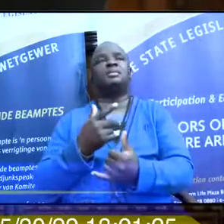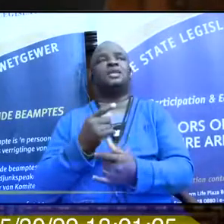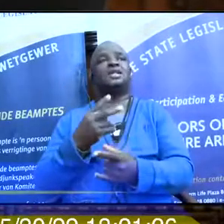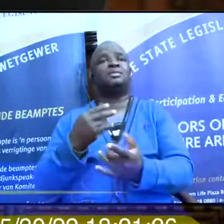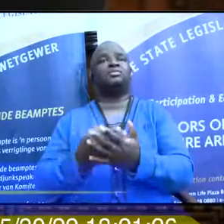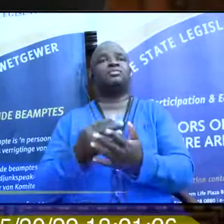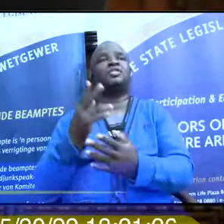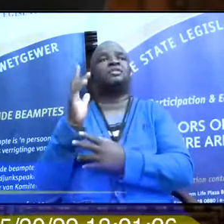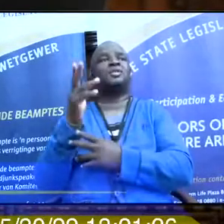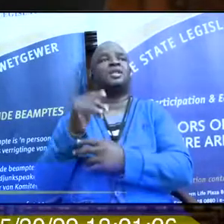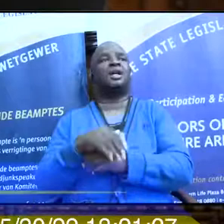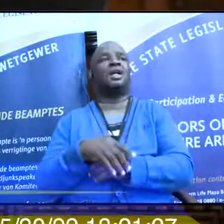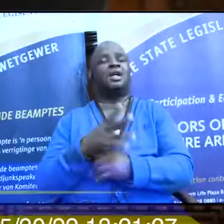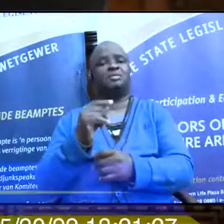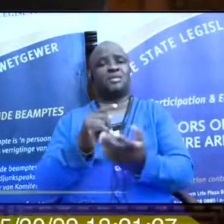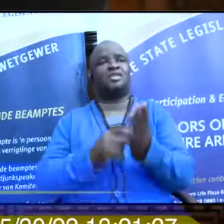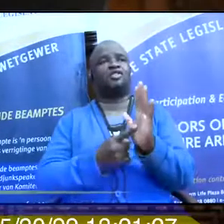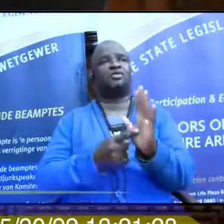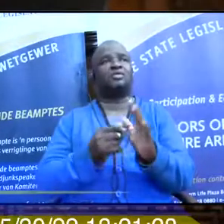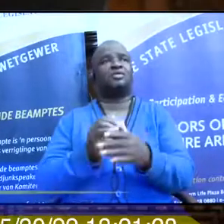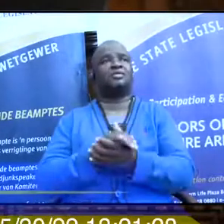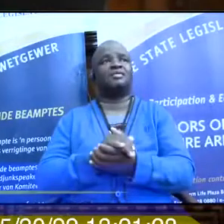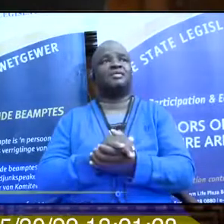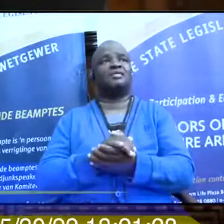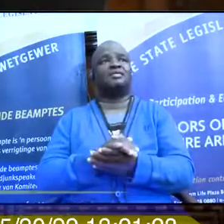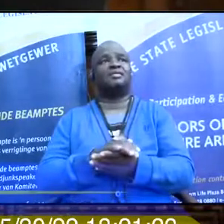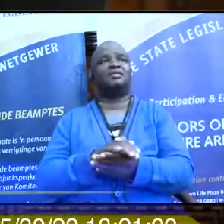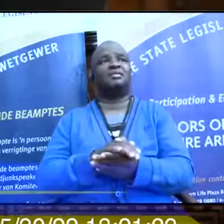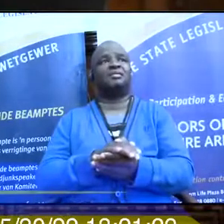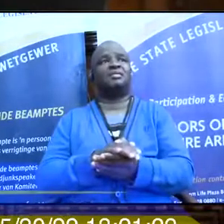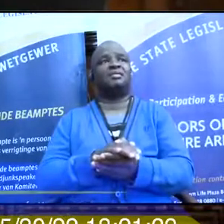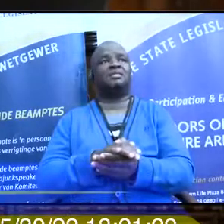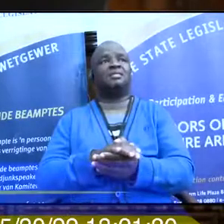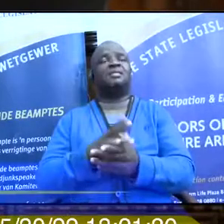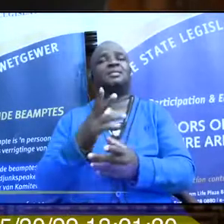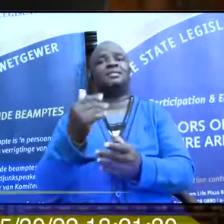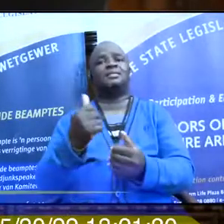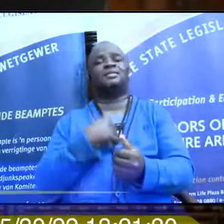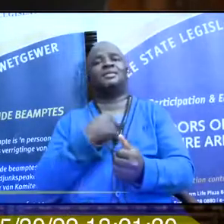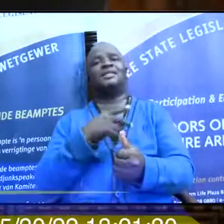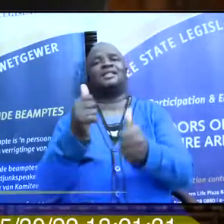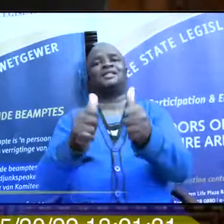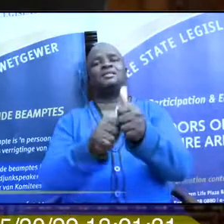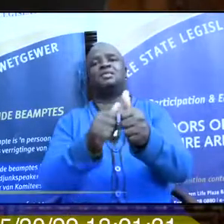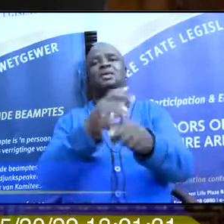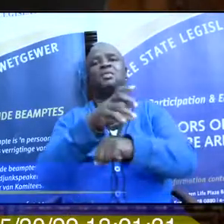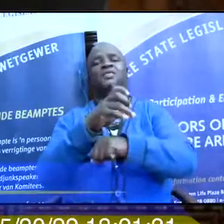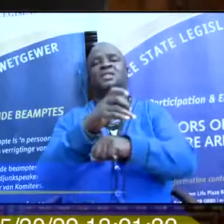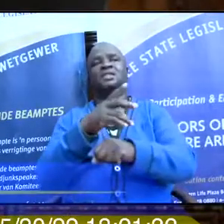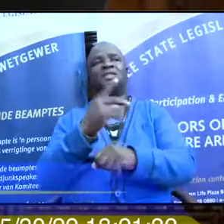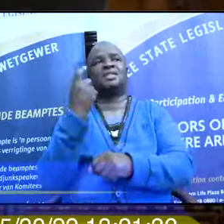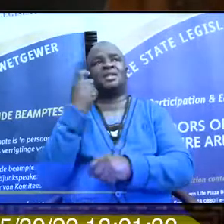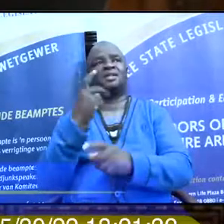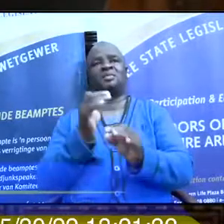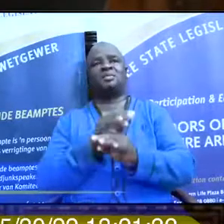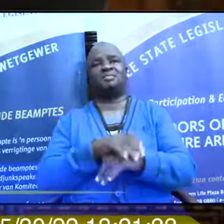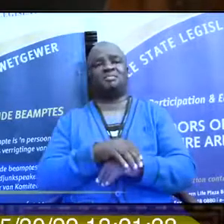presenting what does that say to you another deputy not even a provincial secretary